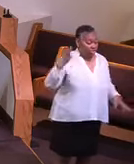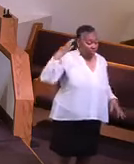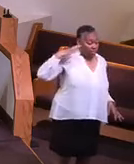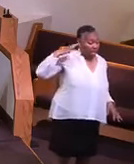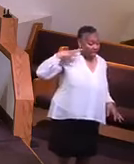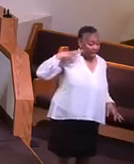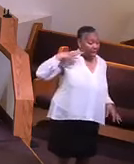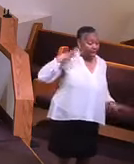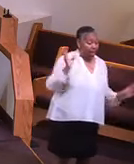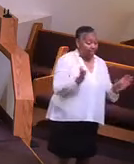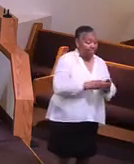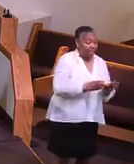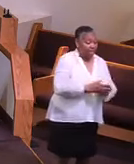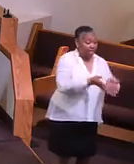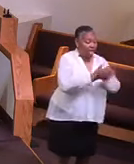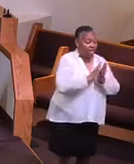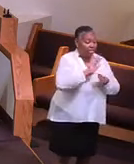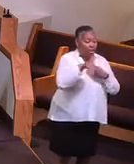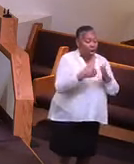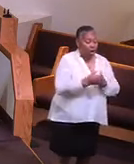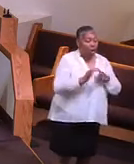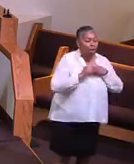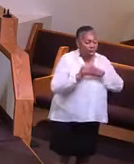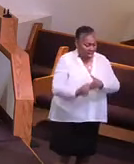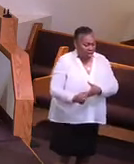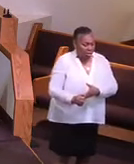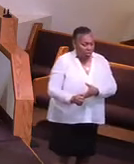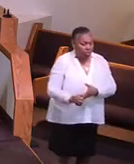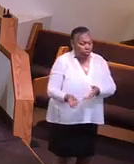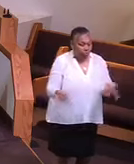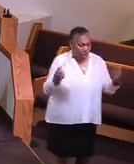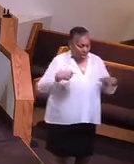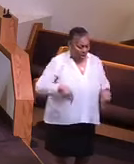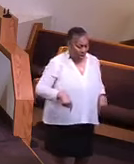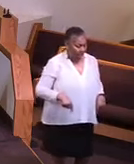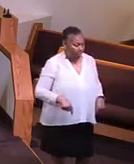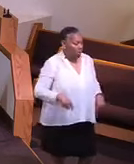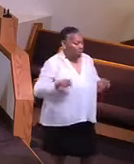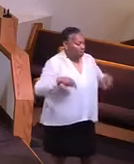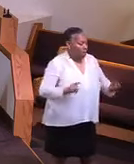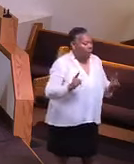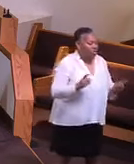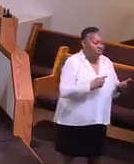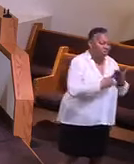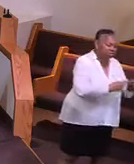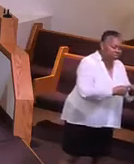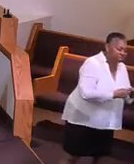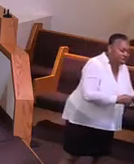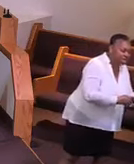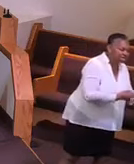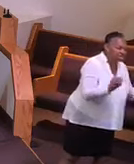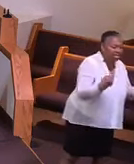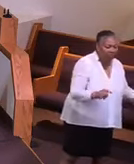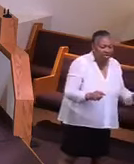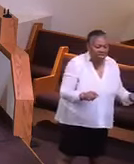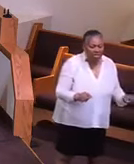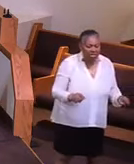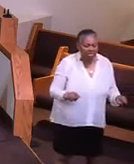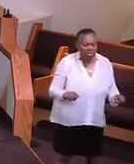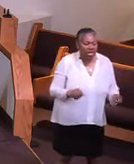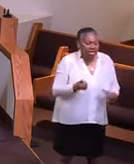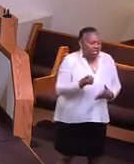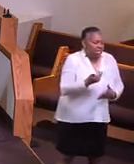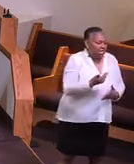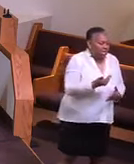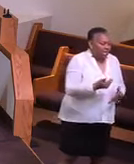all of our leaders to care and will to be there as we talk about the events coming up. We look in the bulletins. We have some things